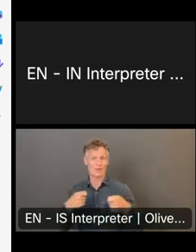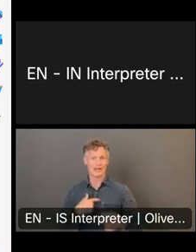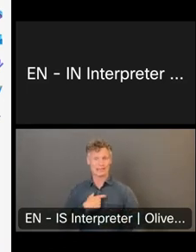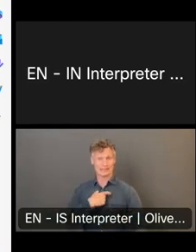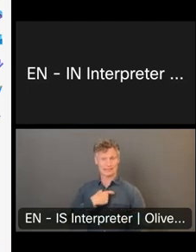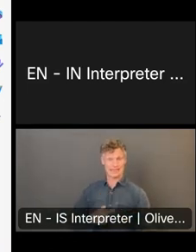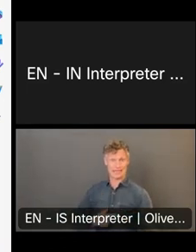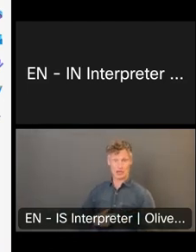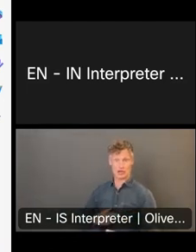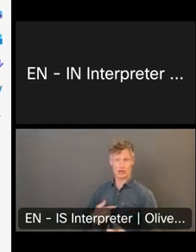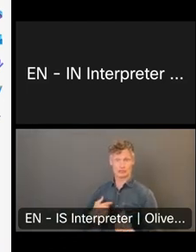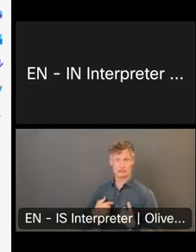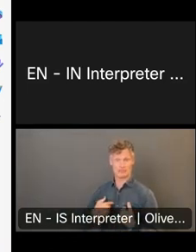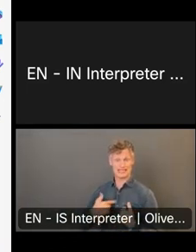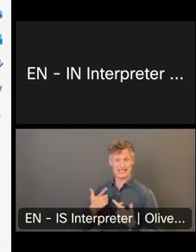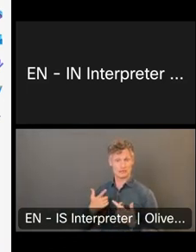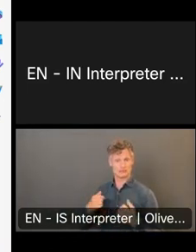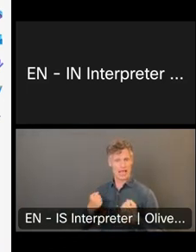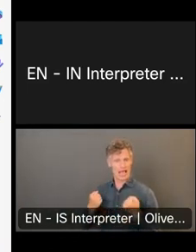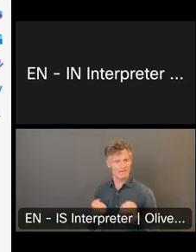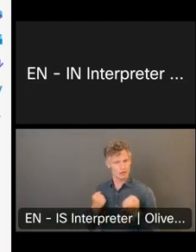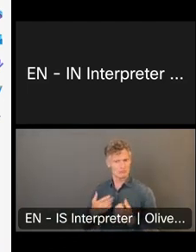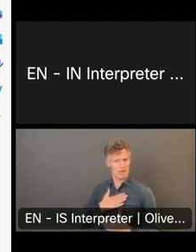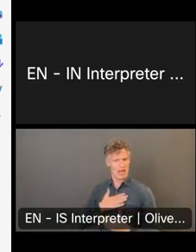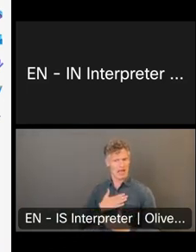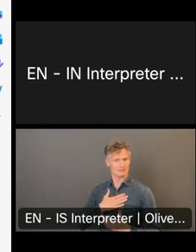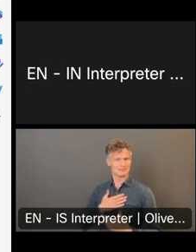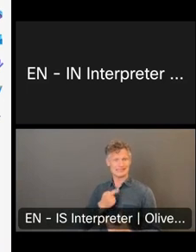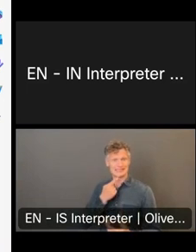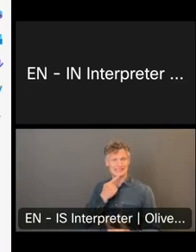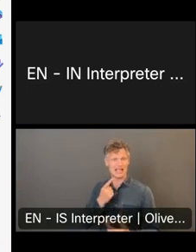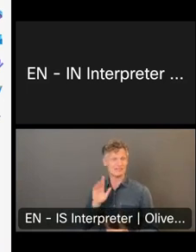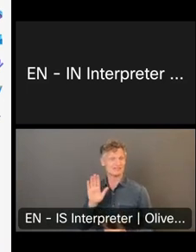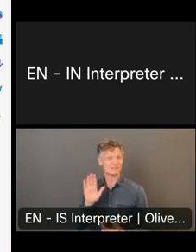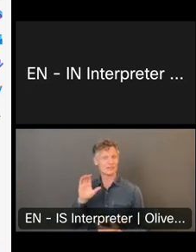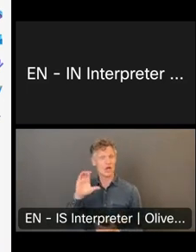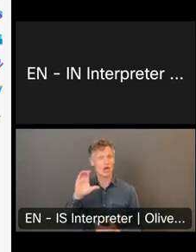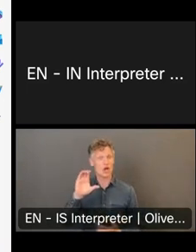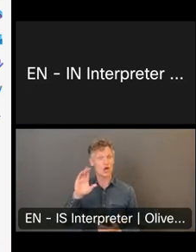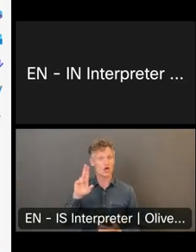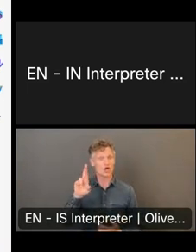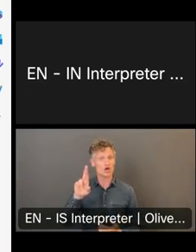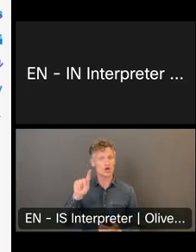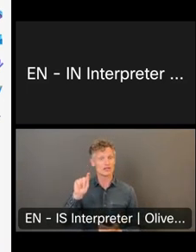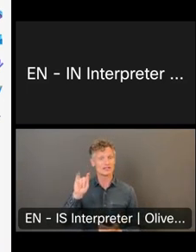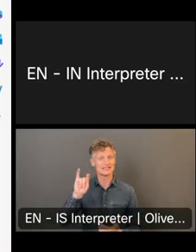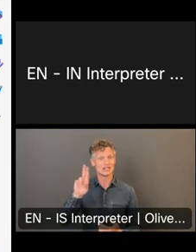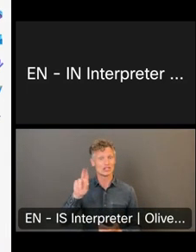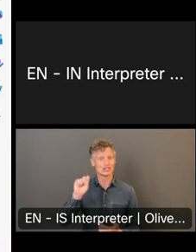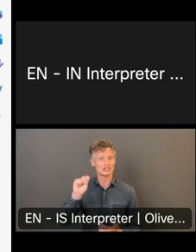of effort. He actually mentions Curtius's Bequemlichkeit here,